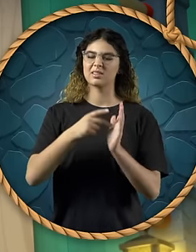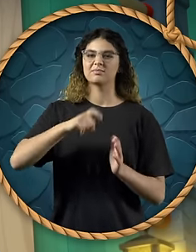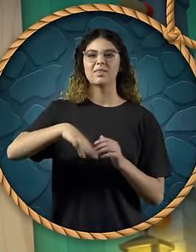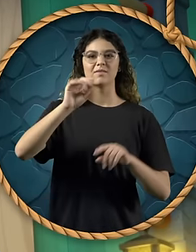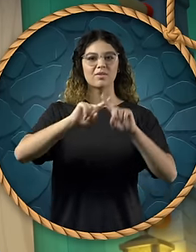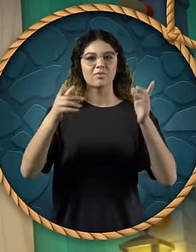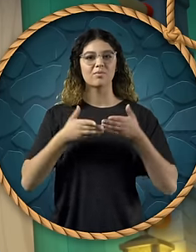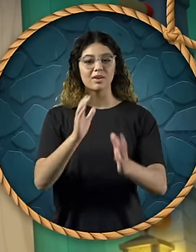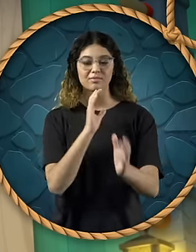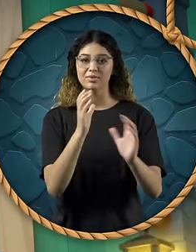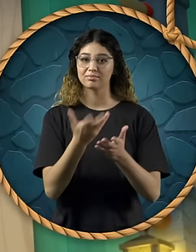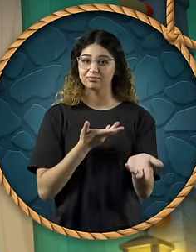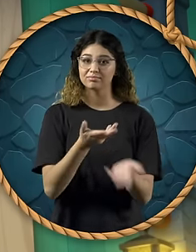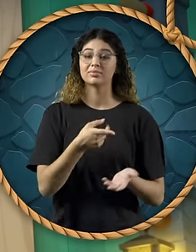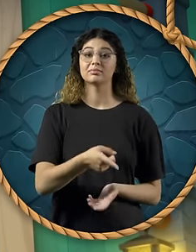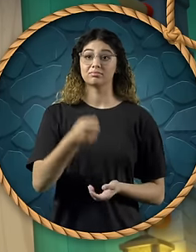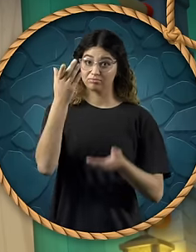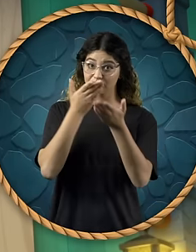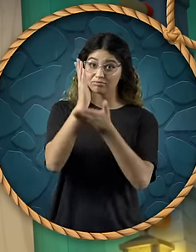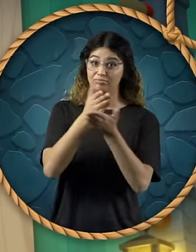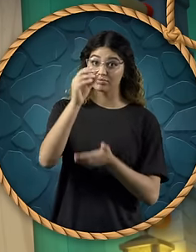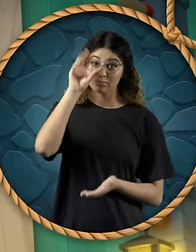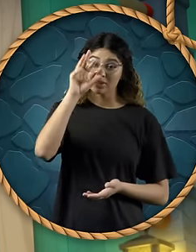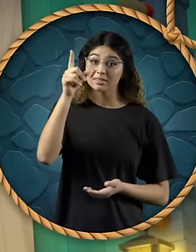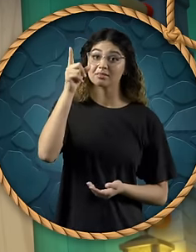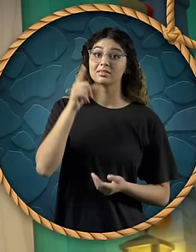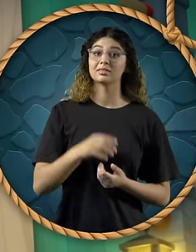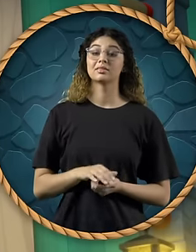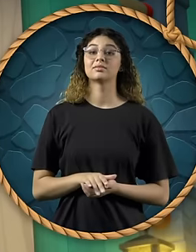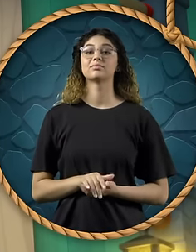we need to find a different way to communicate with her. Is that okay with you, Brighty?